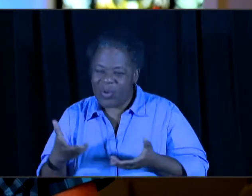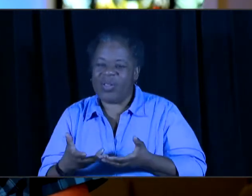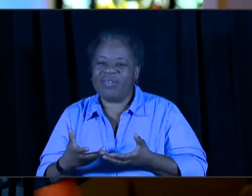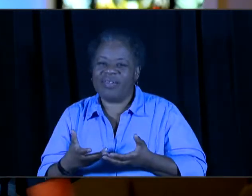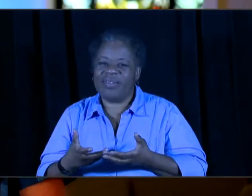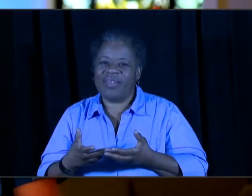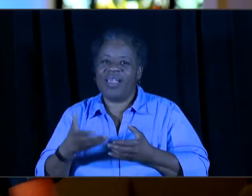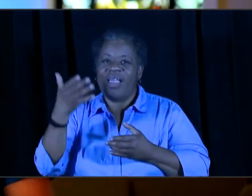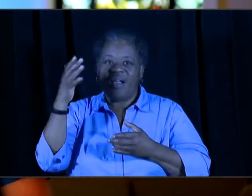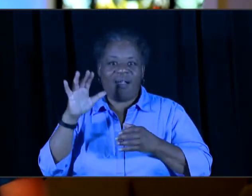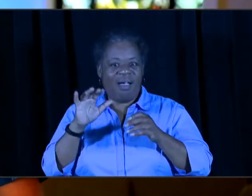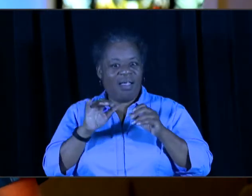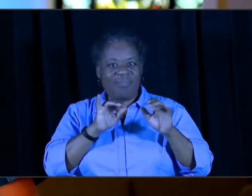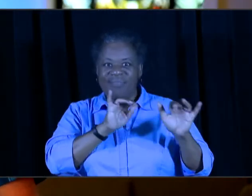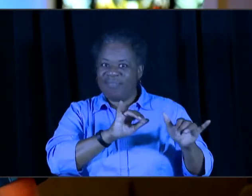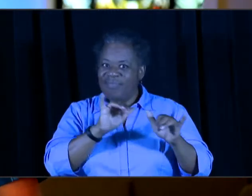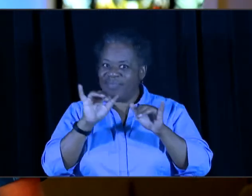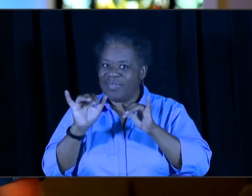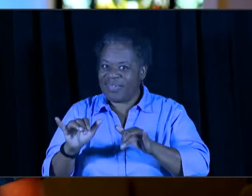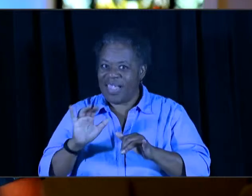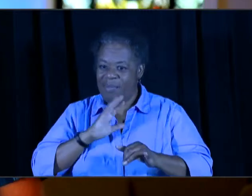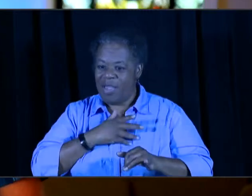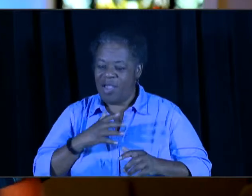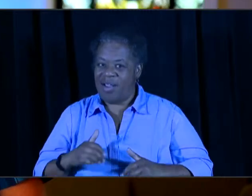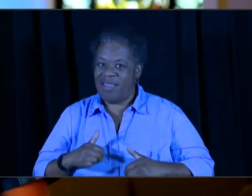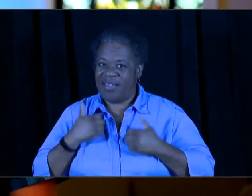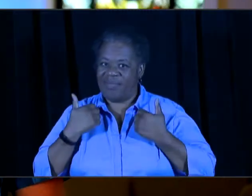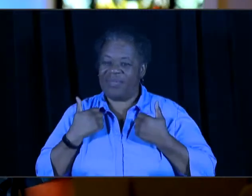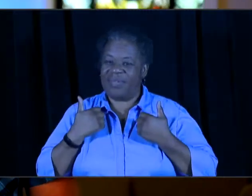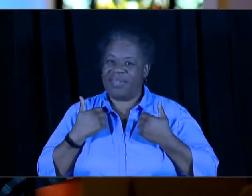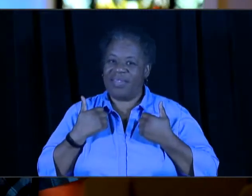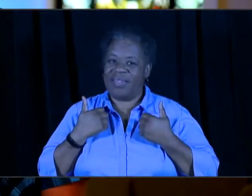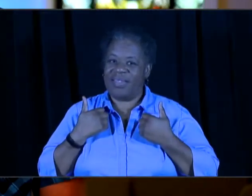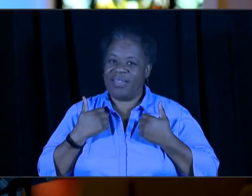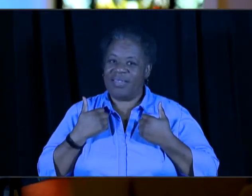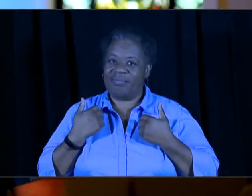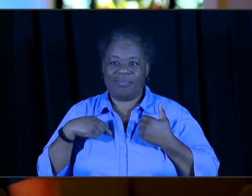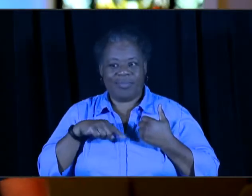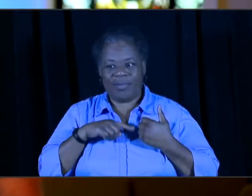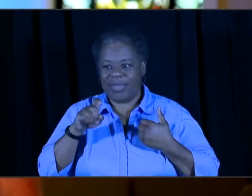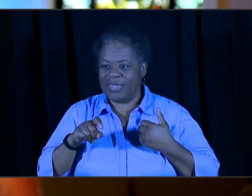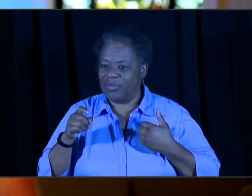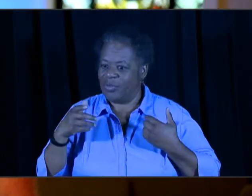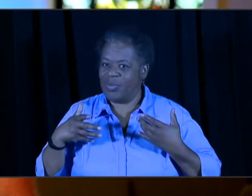And God can do the same with our lives as well, if we let him.